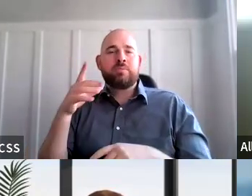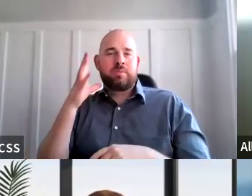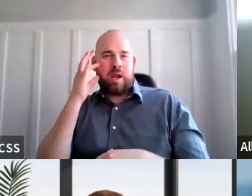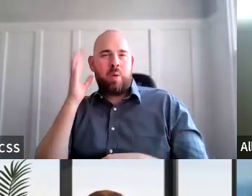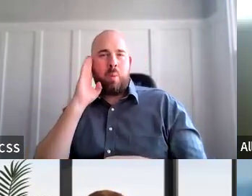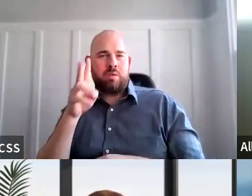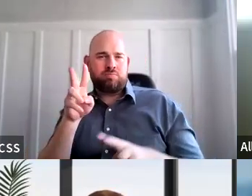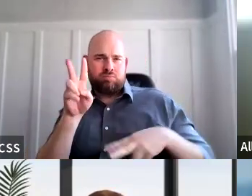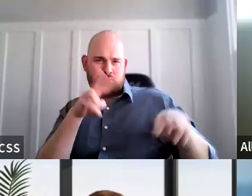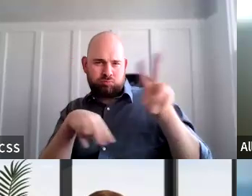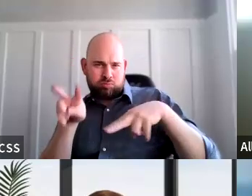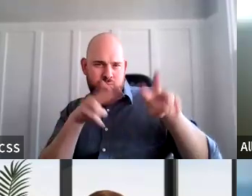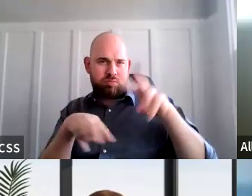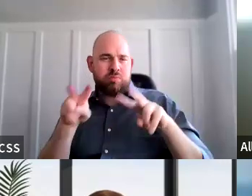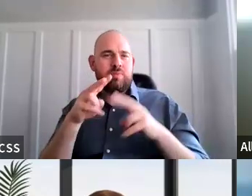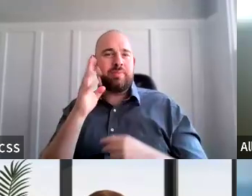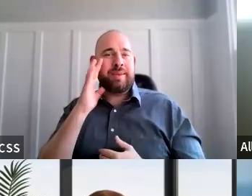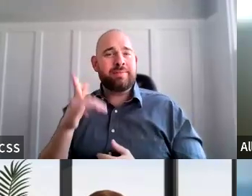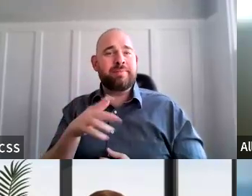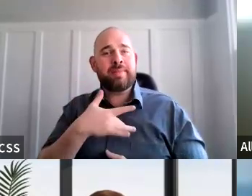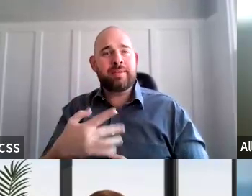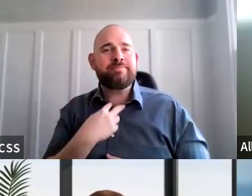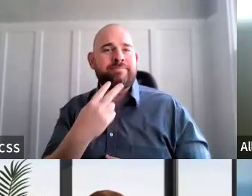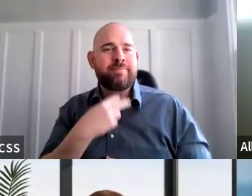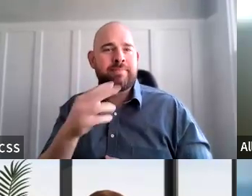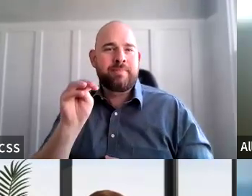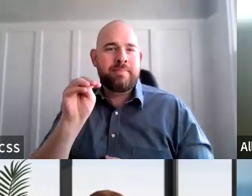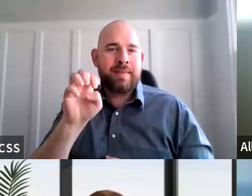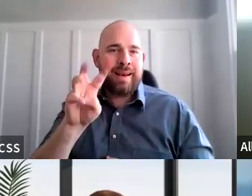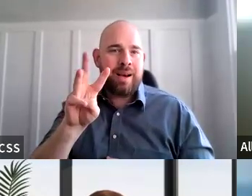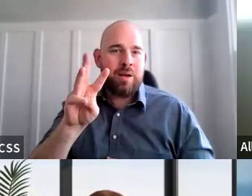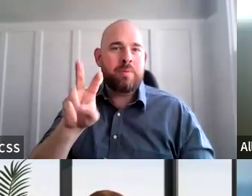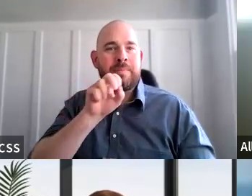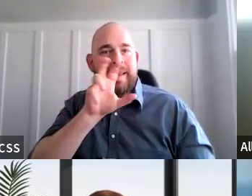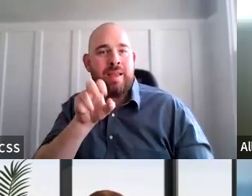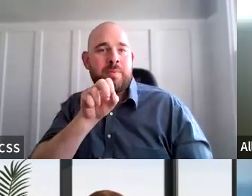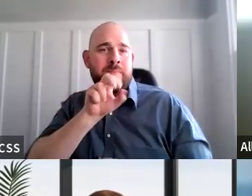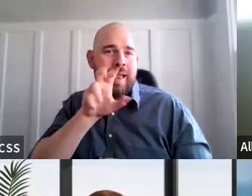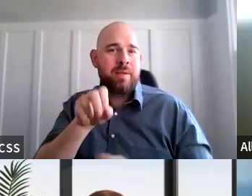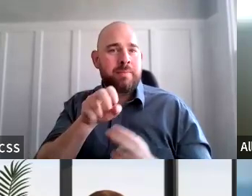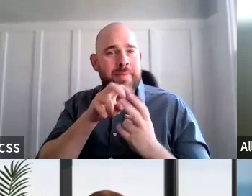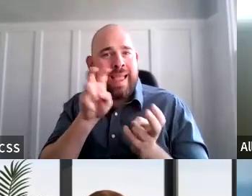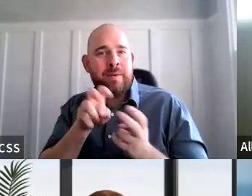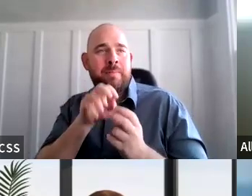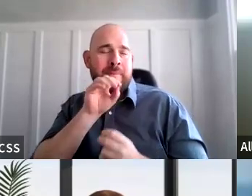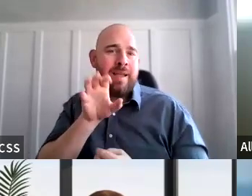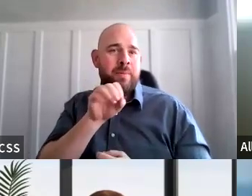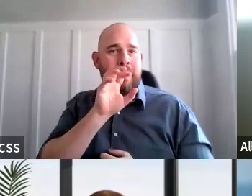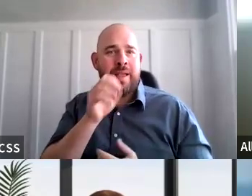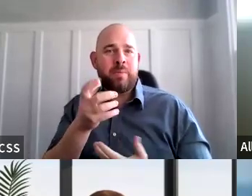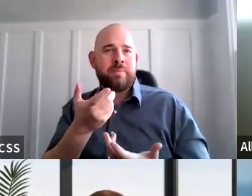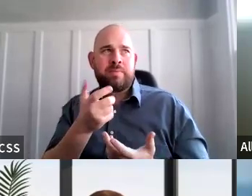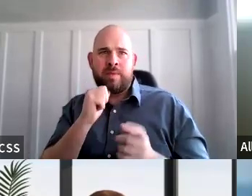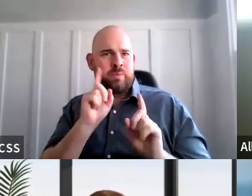behavior would change in any new environment. And now specifically with cats, cats